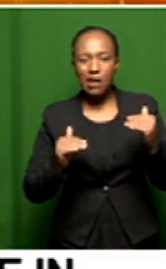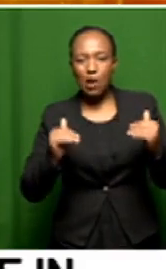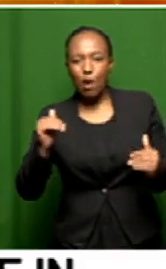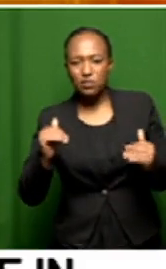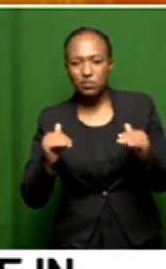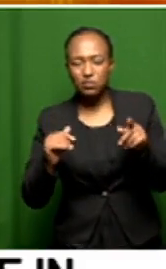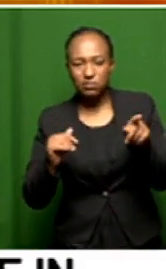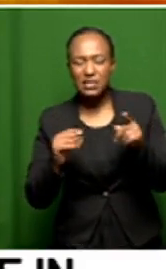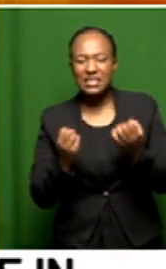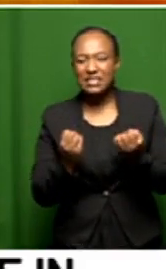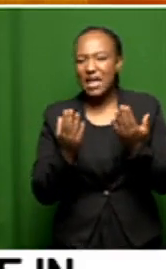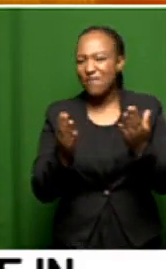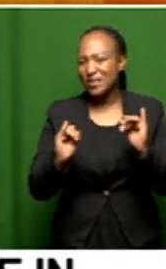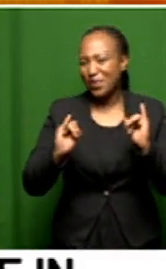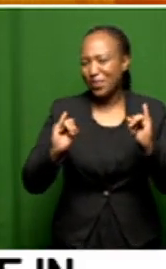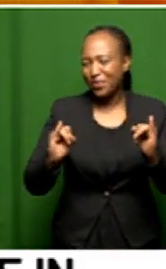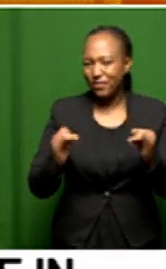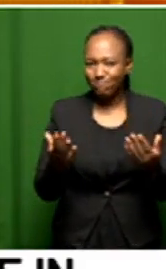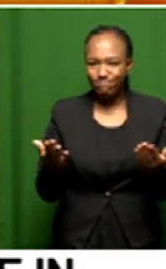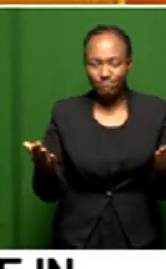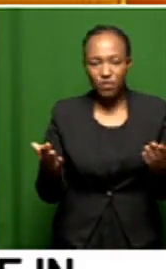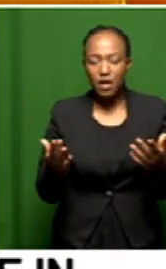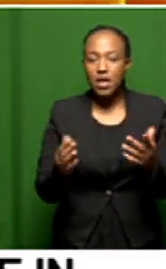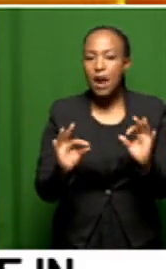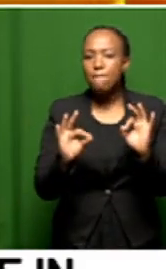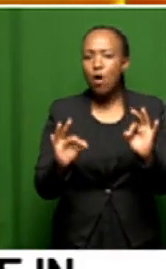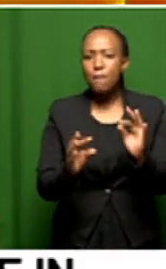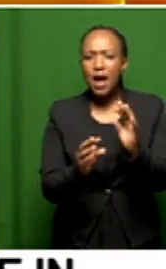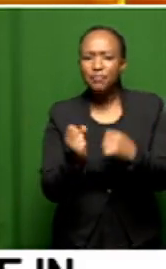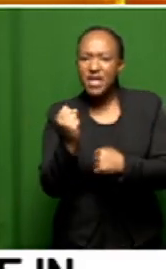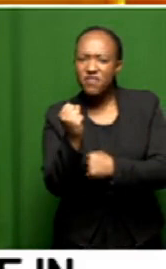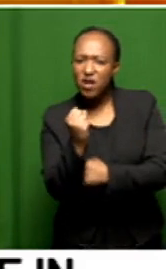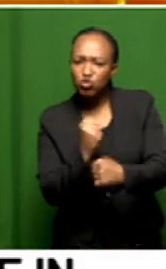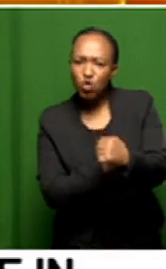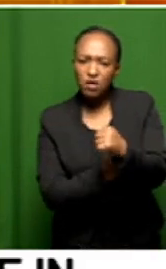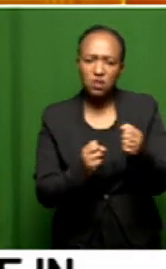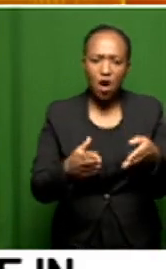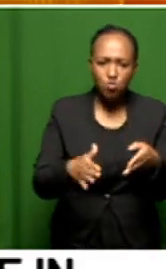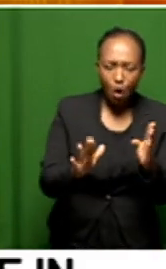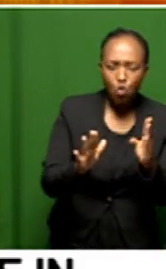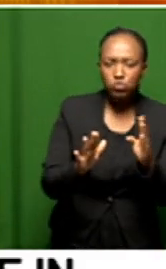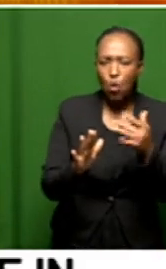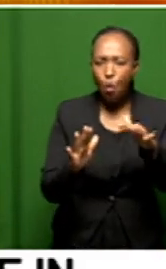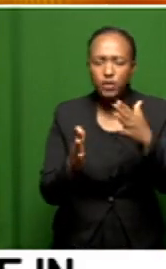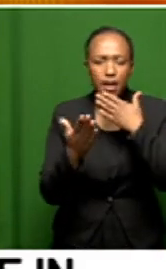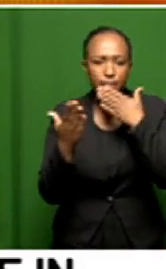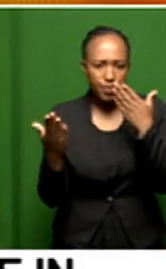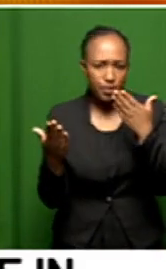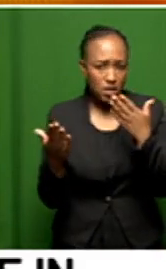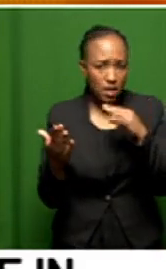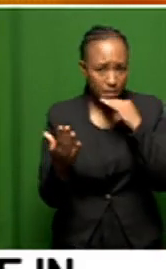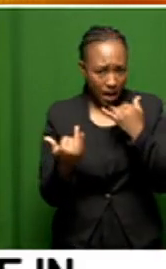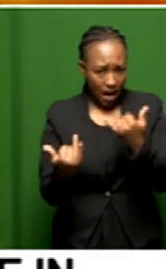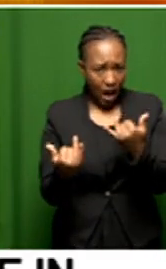of course, also the failure to deliver services and proper infrastructure that weighed on the youth. Has